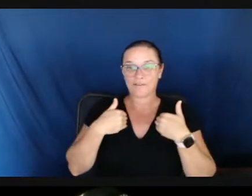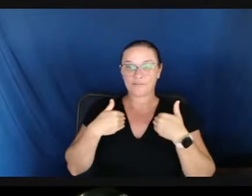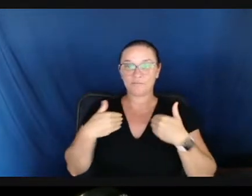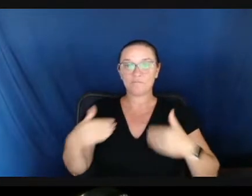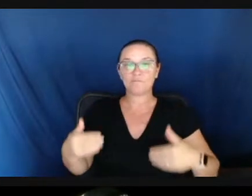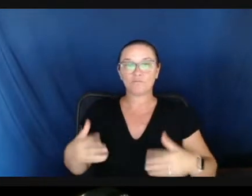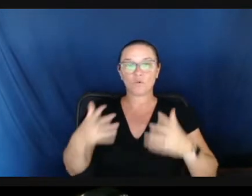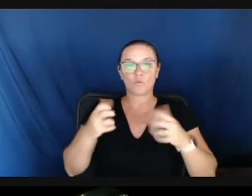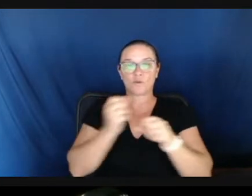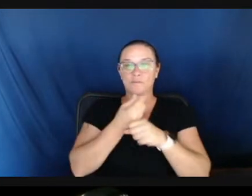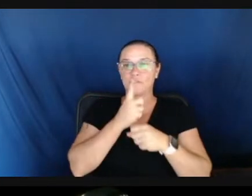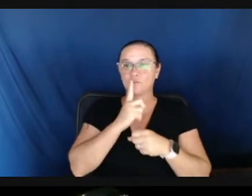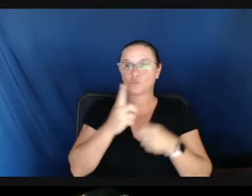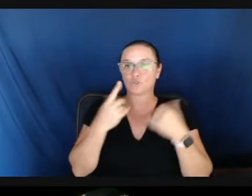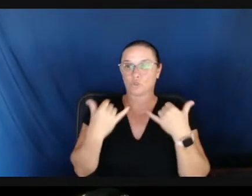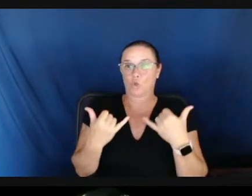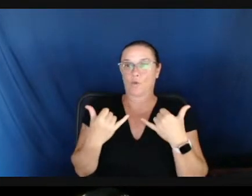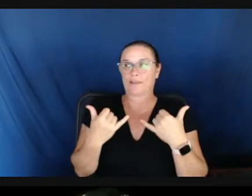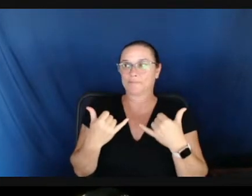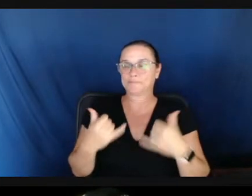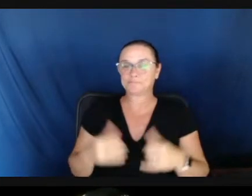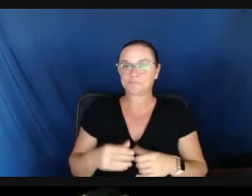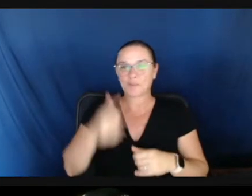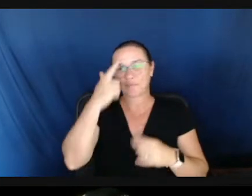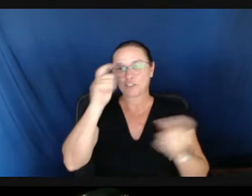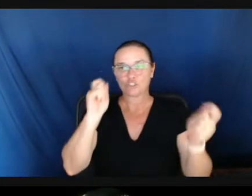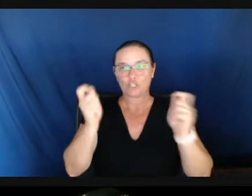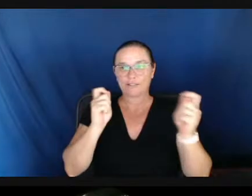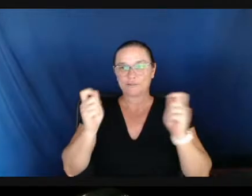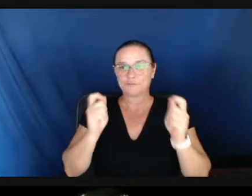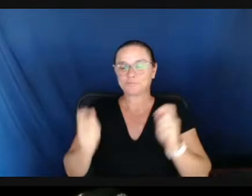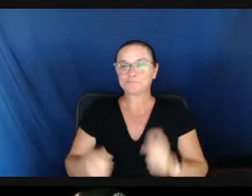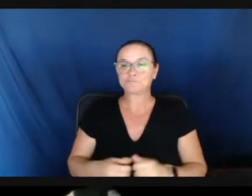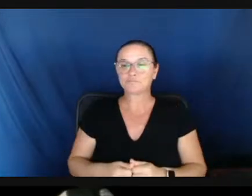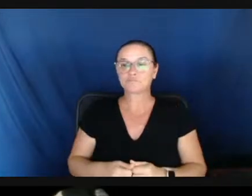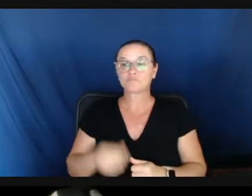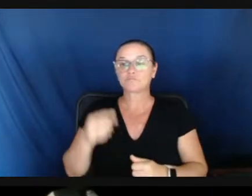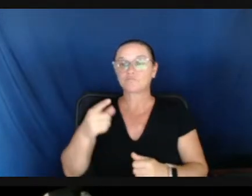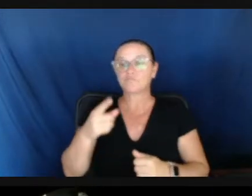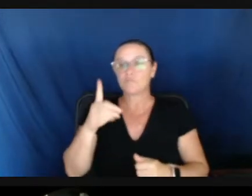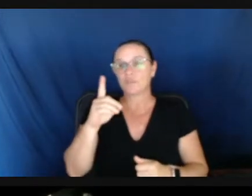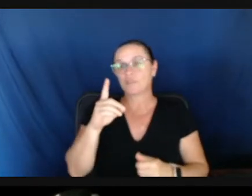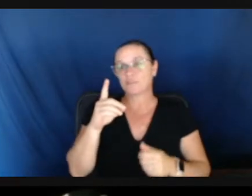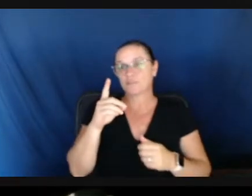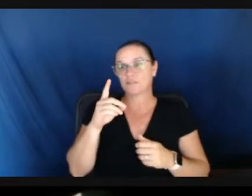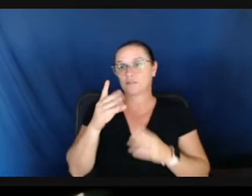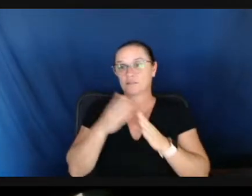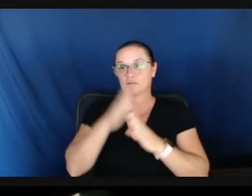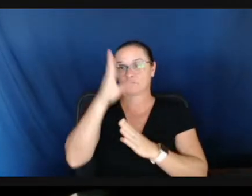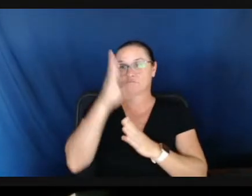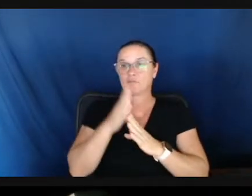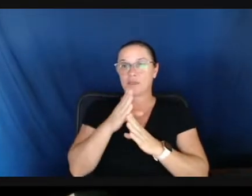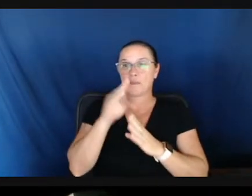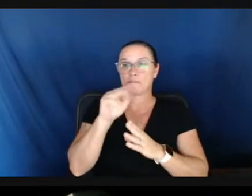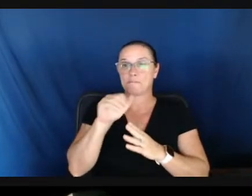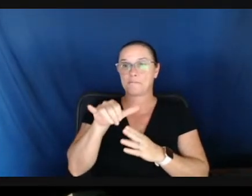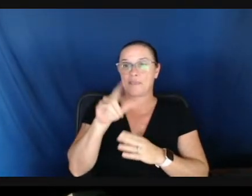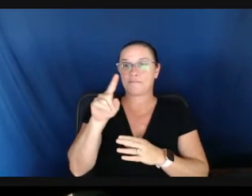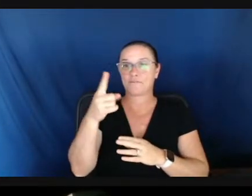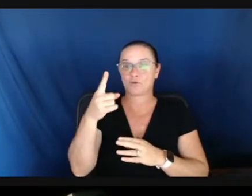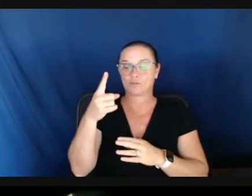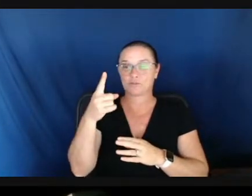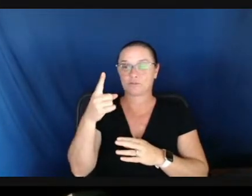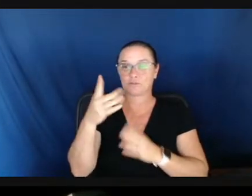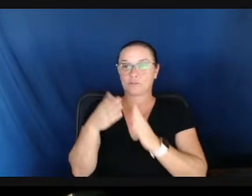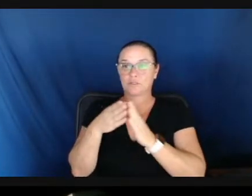current as possible since it's dynamic. So here's the date line for May 1st. And here is